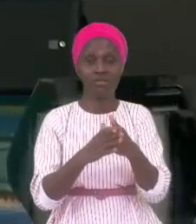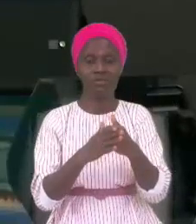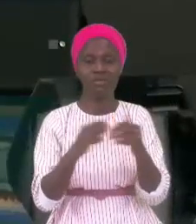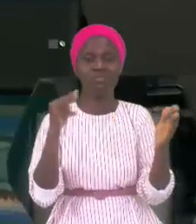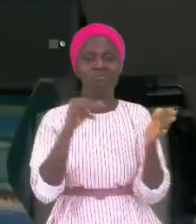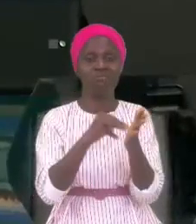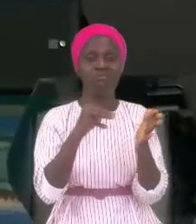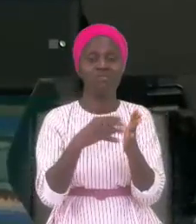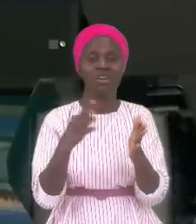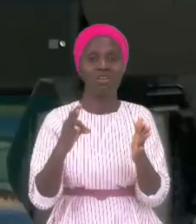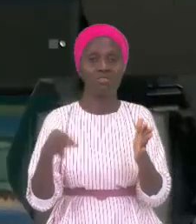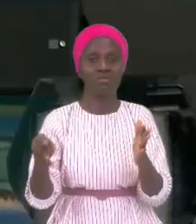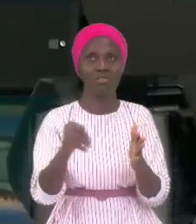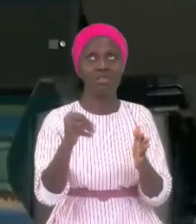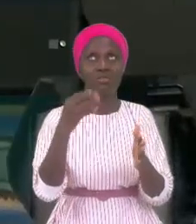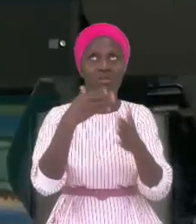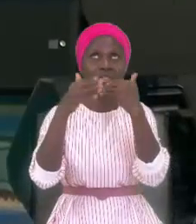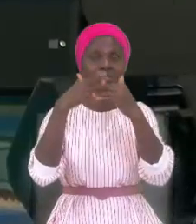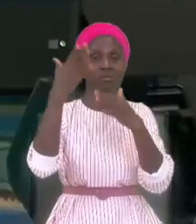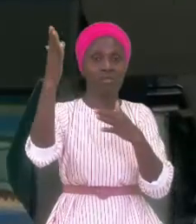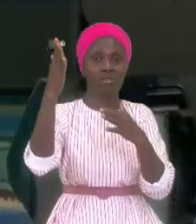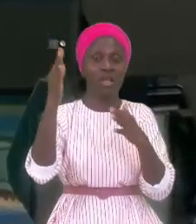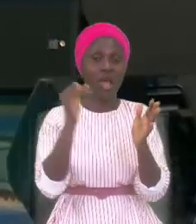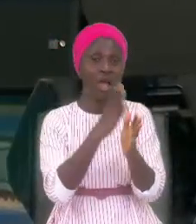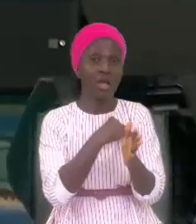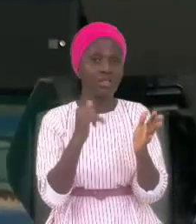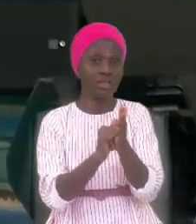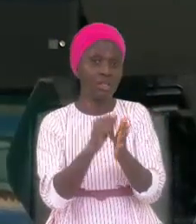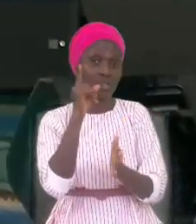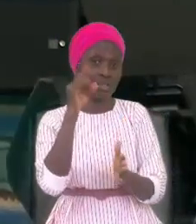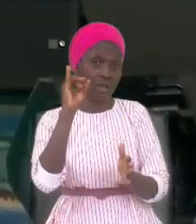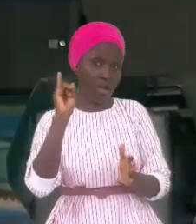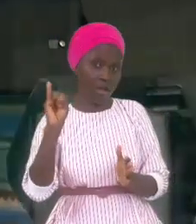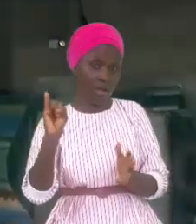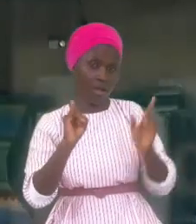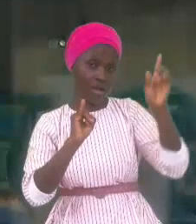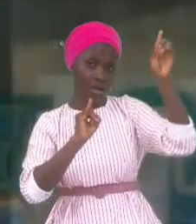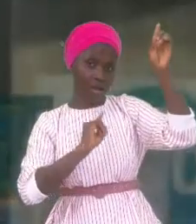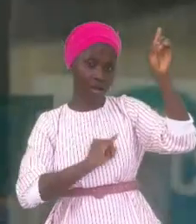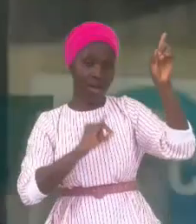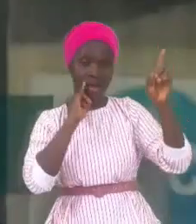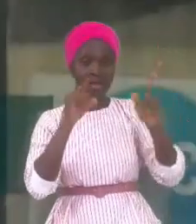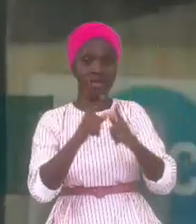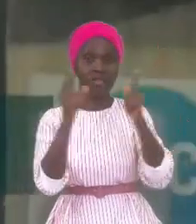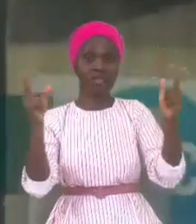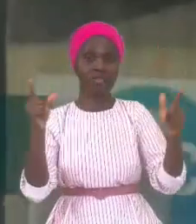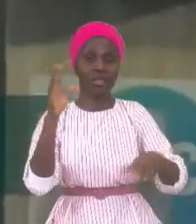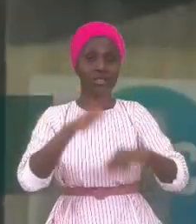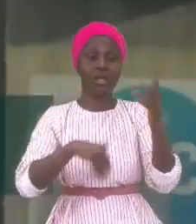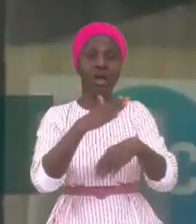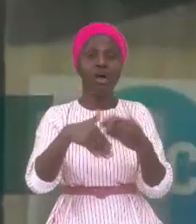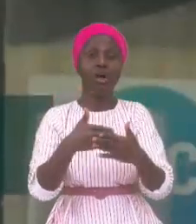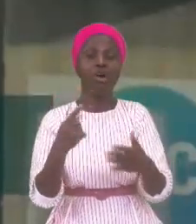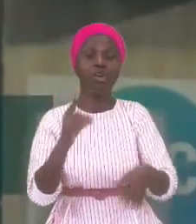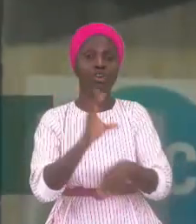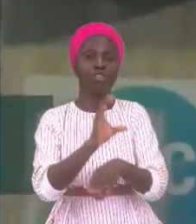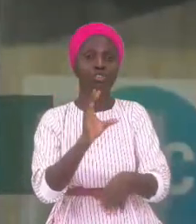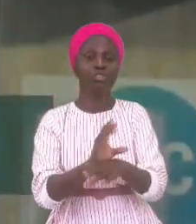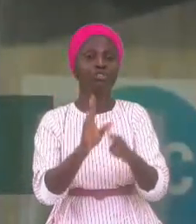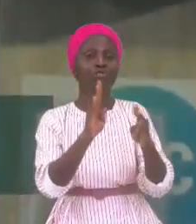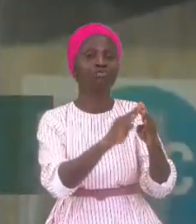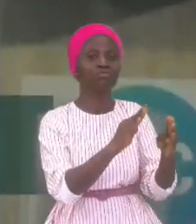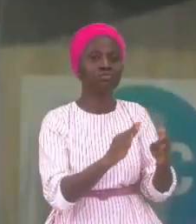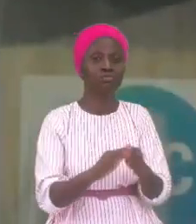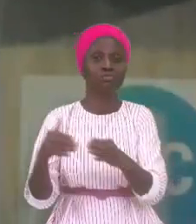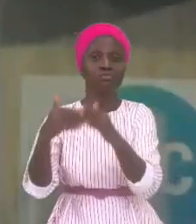and that I, one single I, is greater than all the church committees in every church and in all the churches put